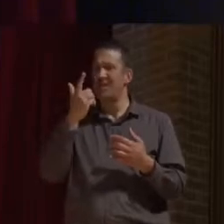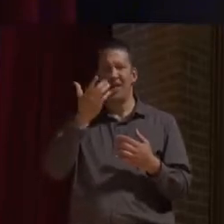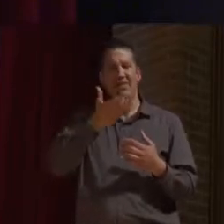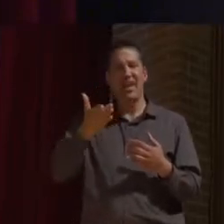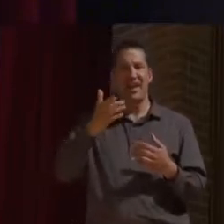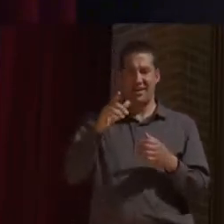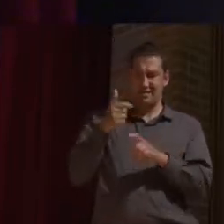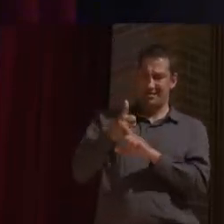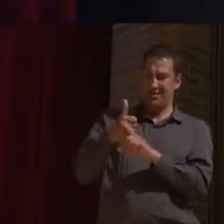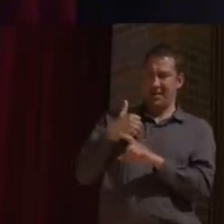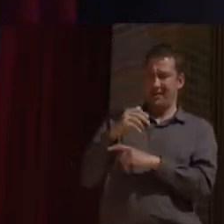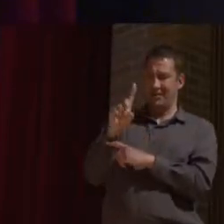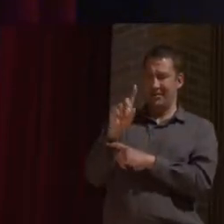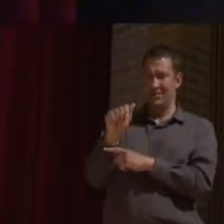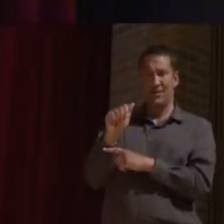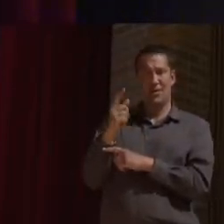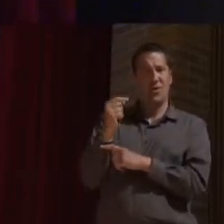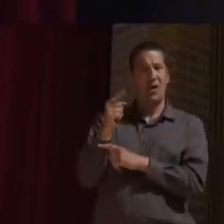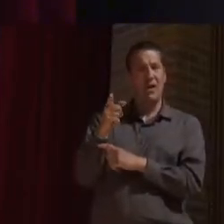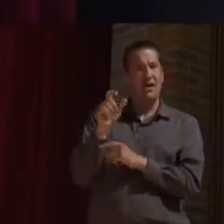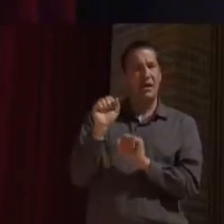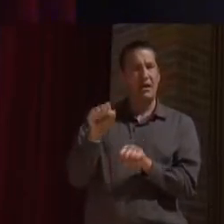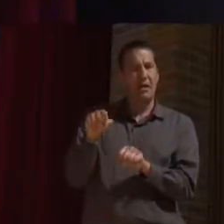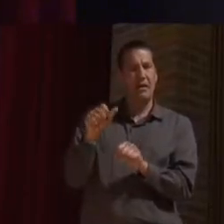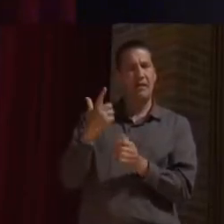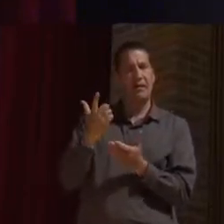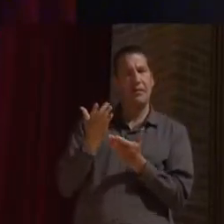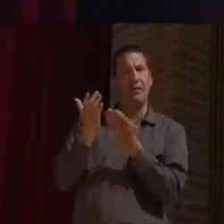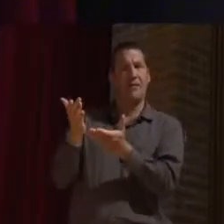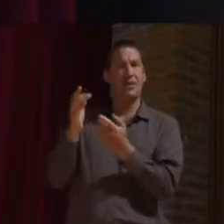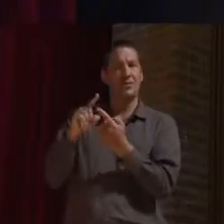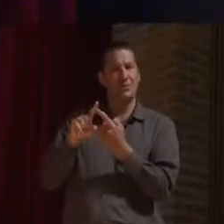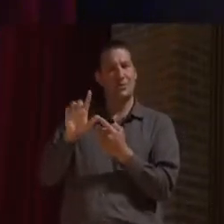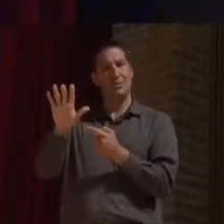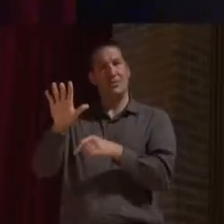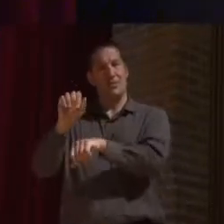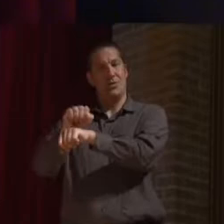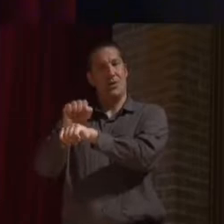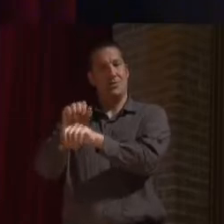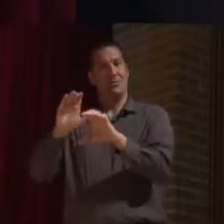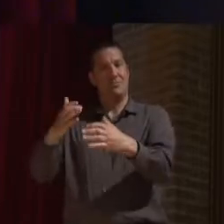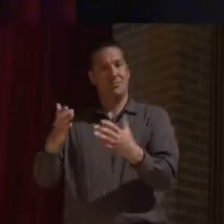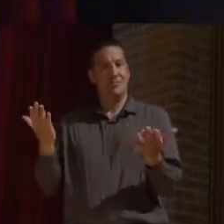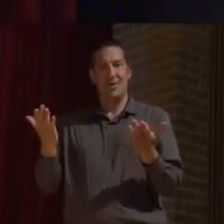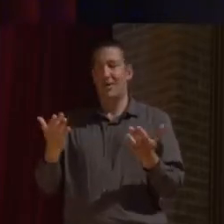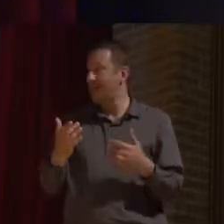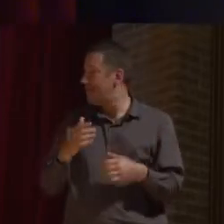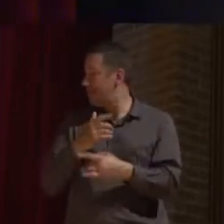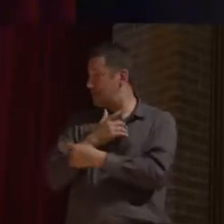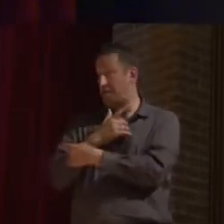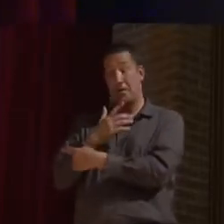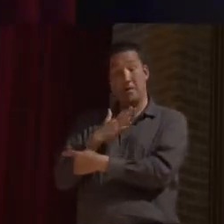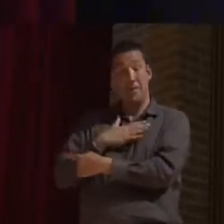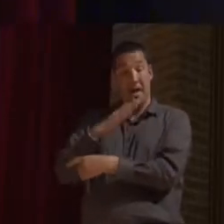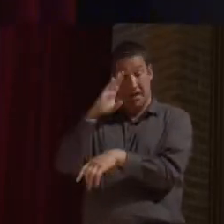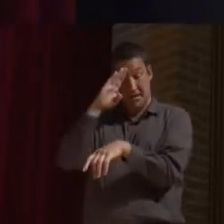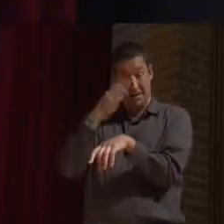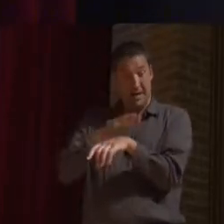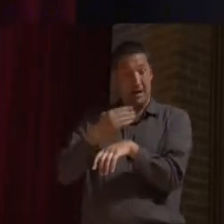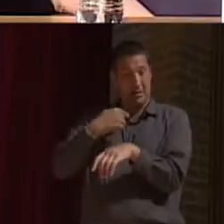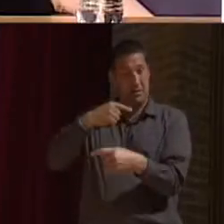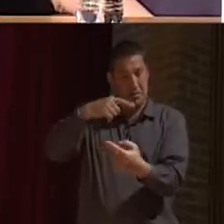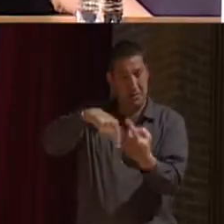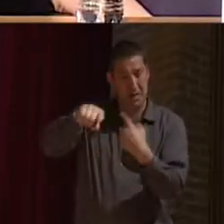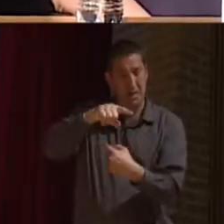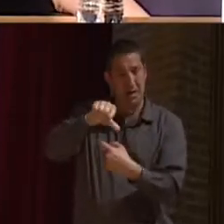So we kind of talked a little bit about one. Jason, I'll let you. I know with my son, and we're around a lot of other special needs